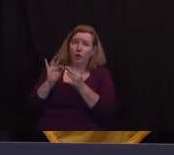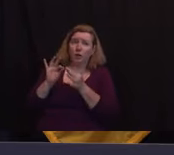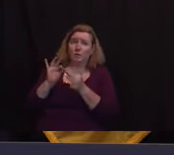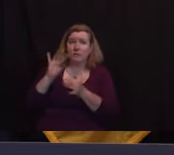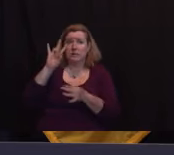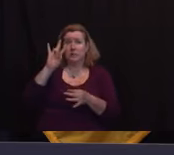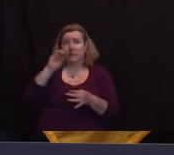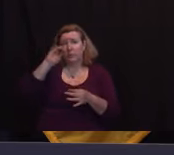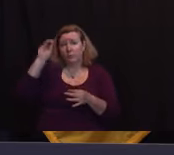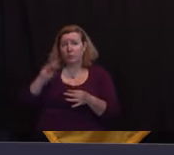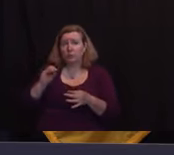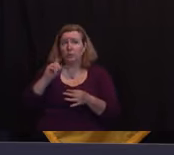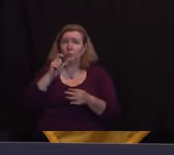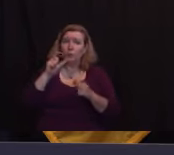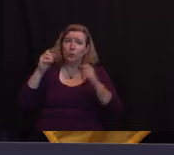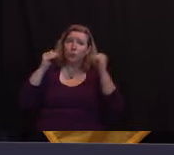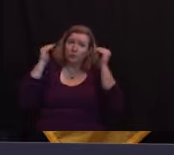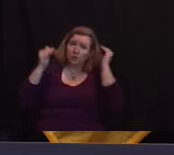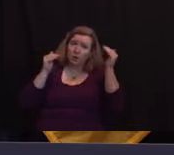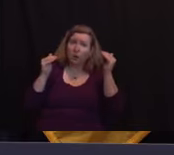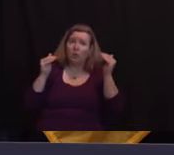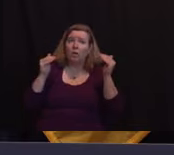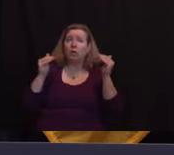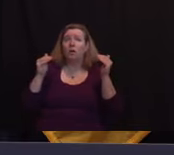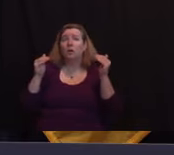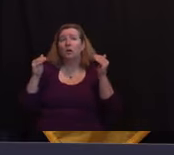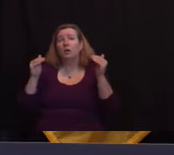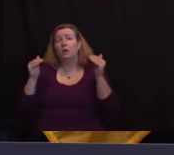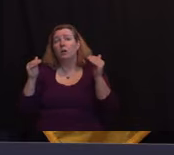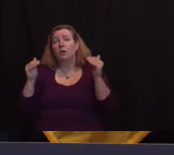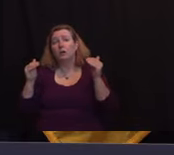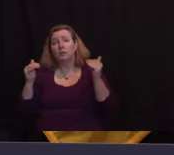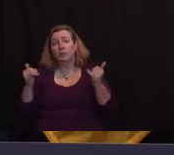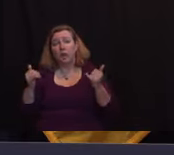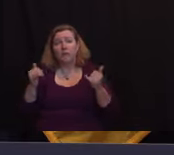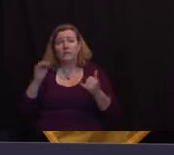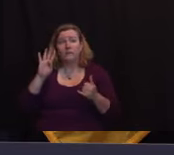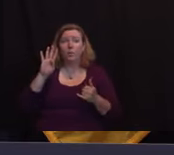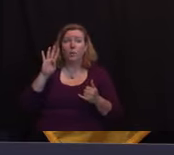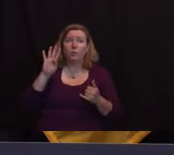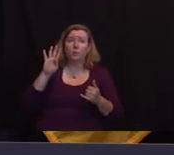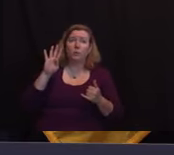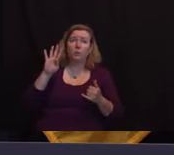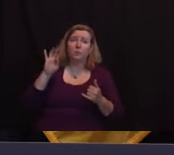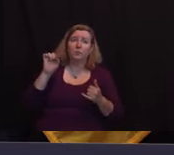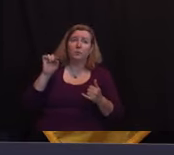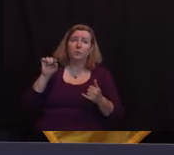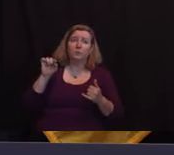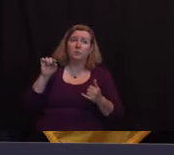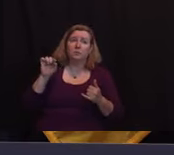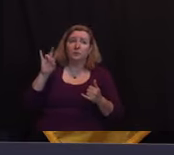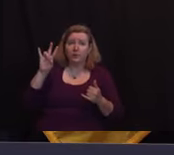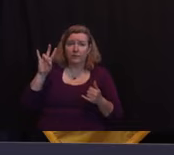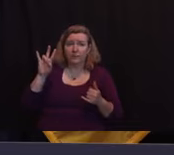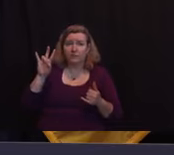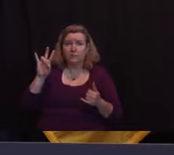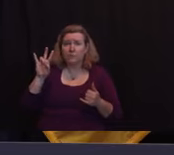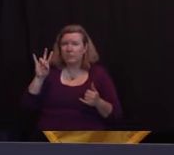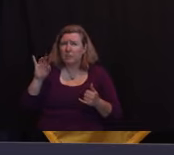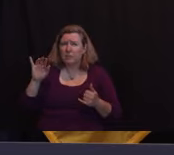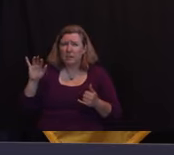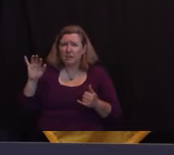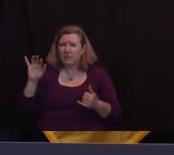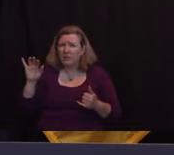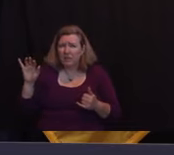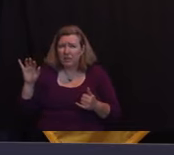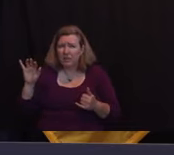and then adults, and now individuals. It's 4.7 million, or 70% of who? Who exactly, like, what is the range? The